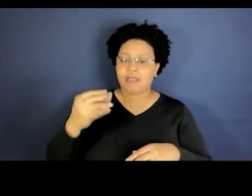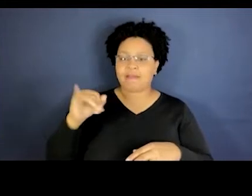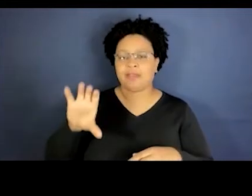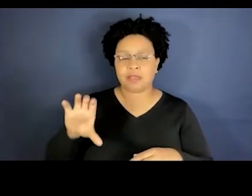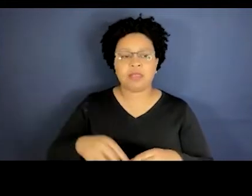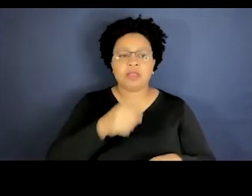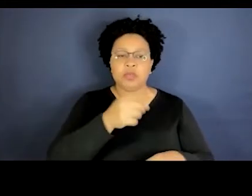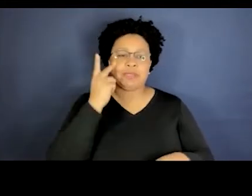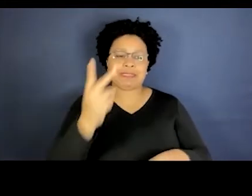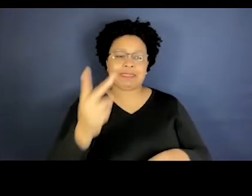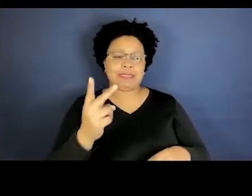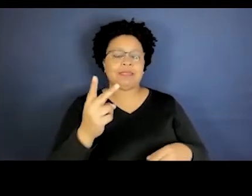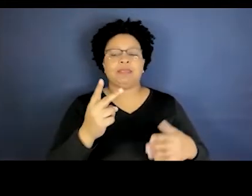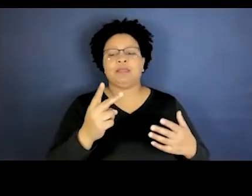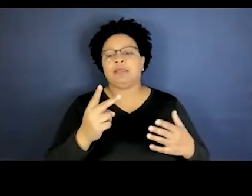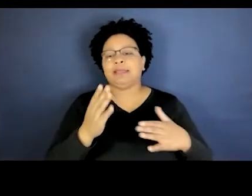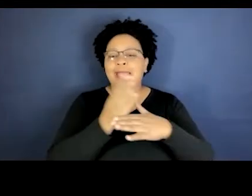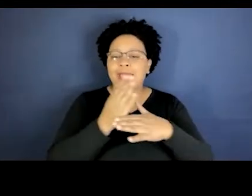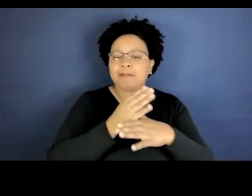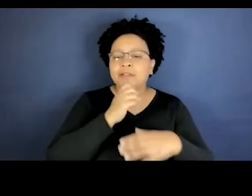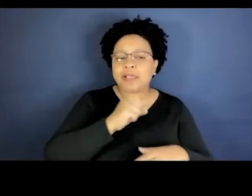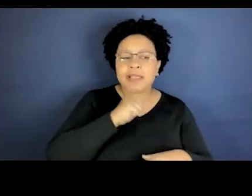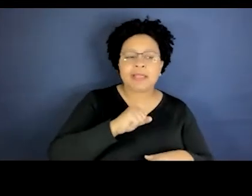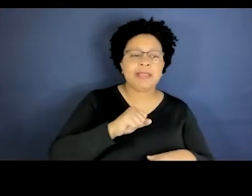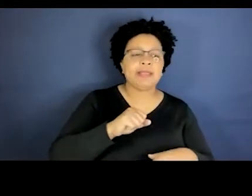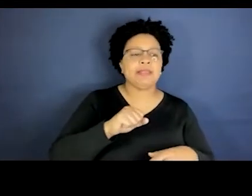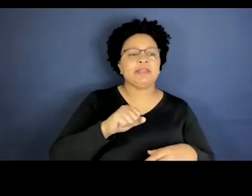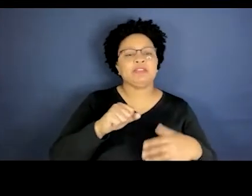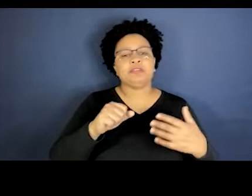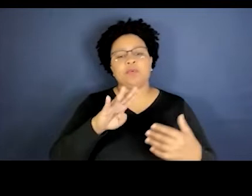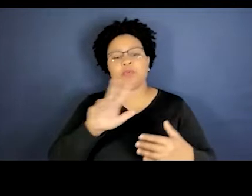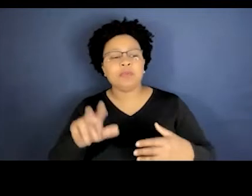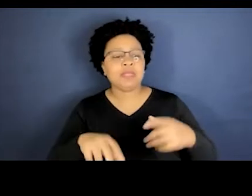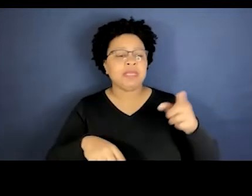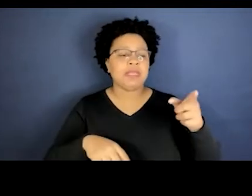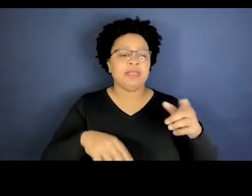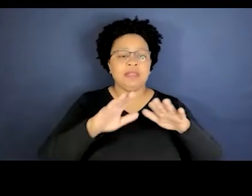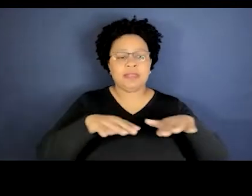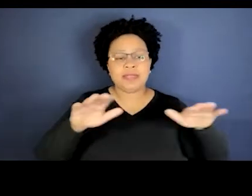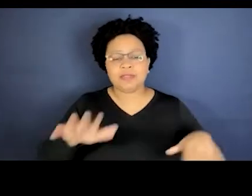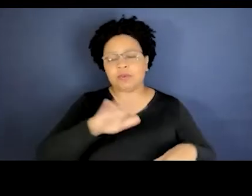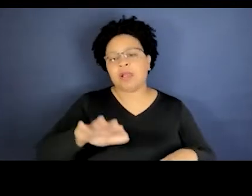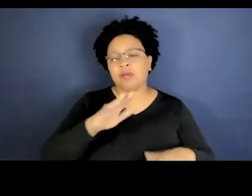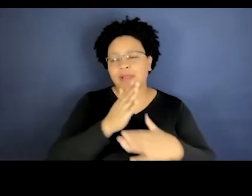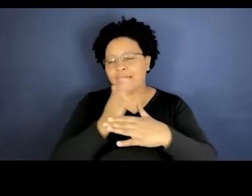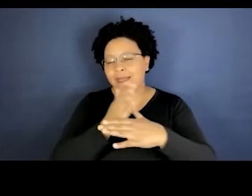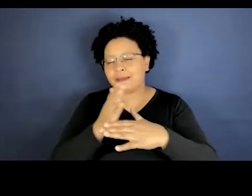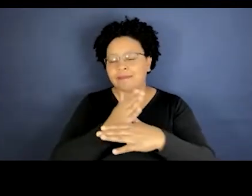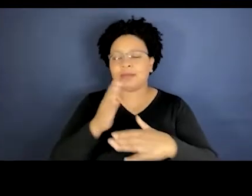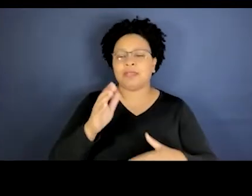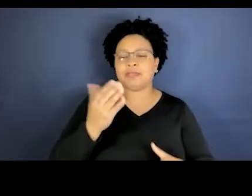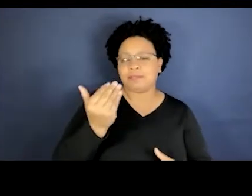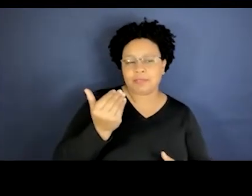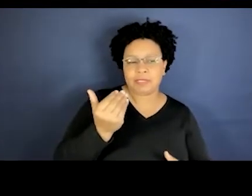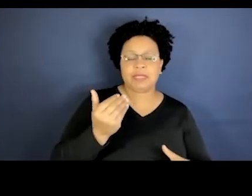54 years old. Average kid age is about 16 years old. And most of them were diagnosed a little over 3 years old.